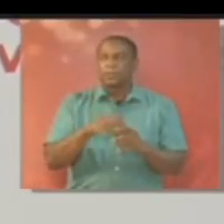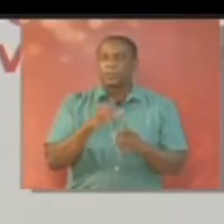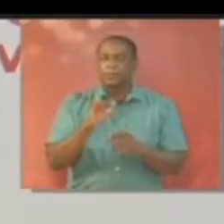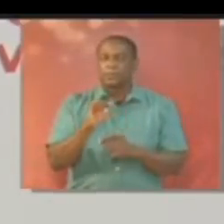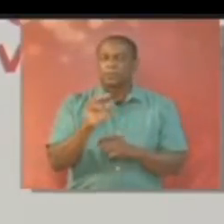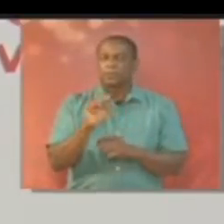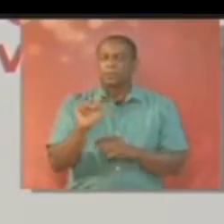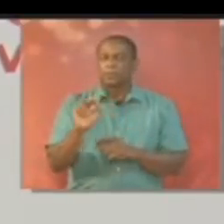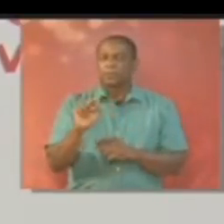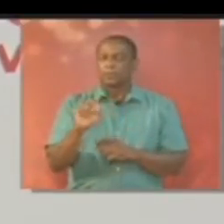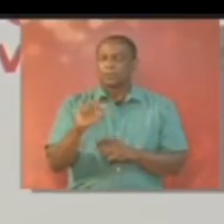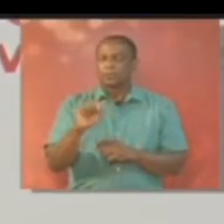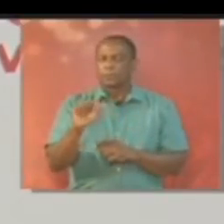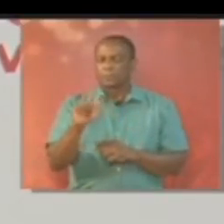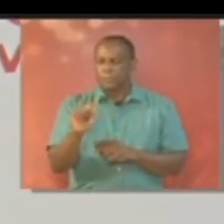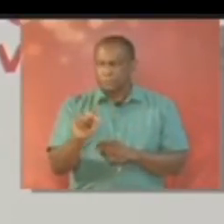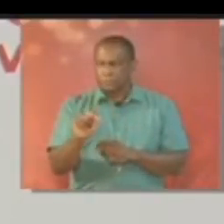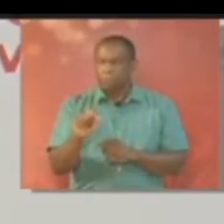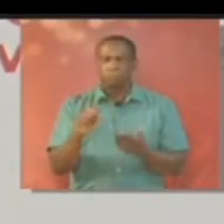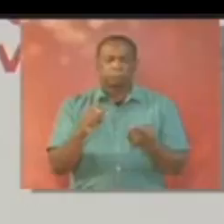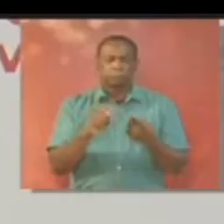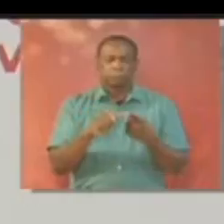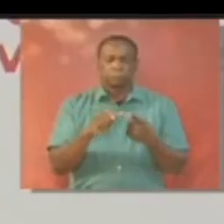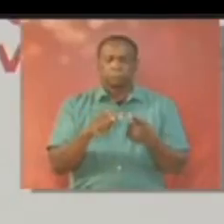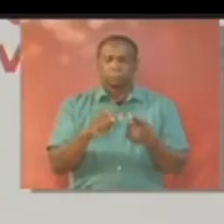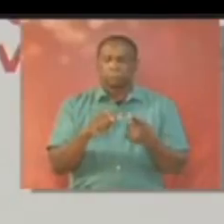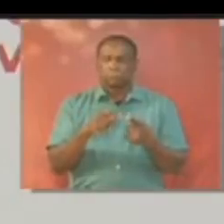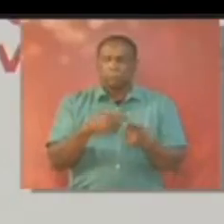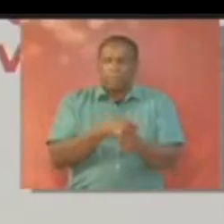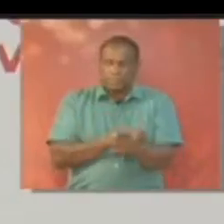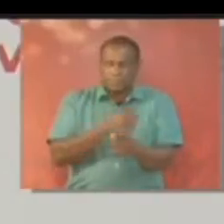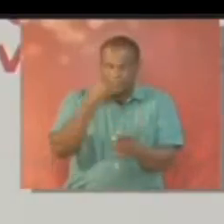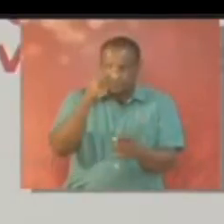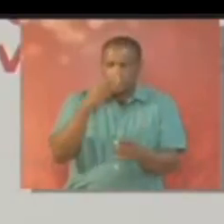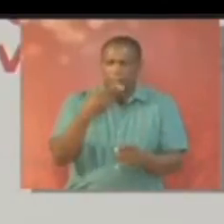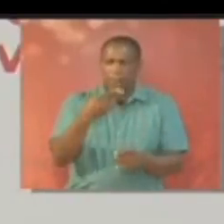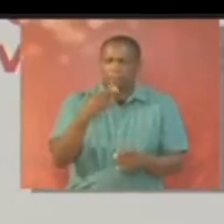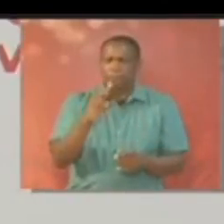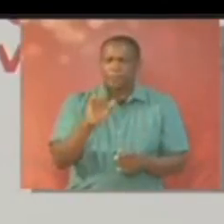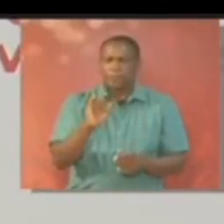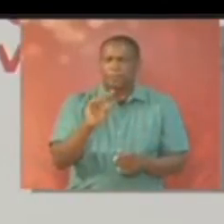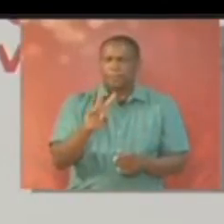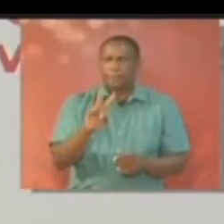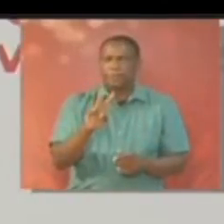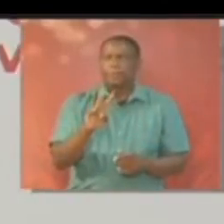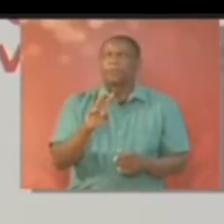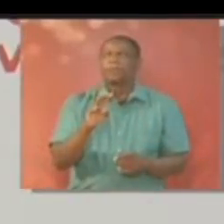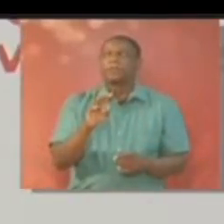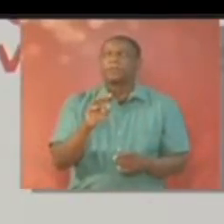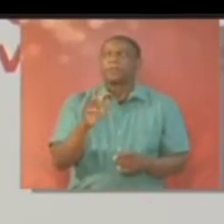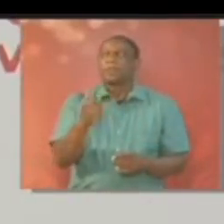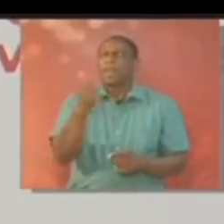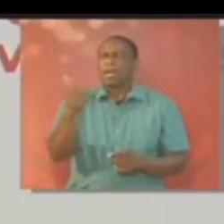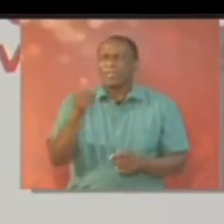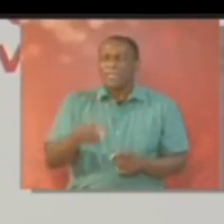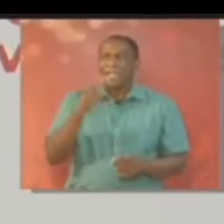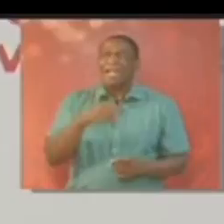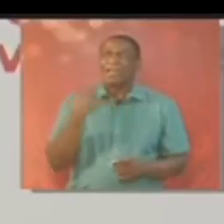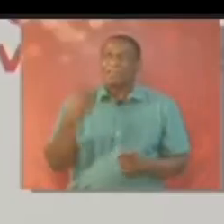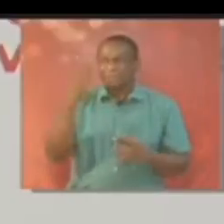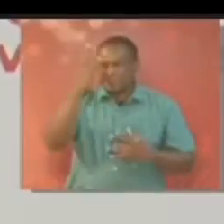as HIV/AIDS, sexually transmitted diseases, STDs, and other high-risk infectious